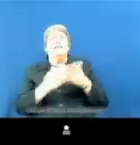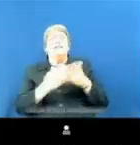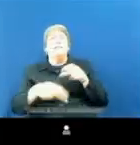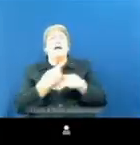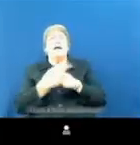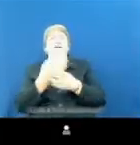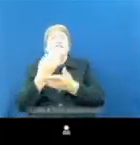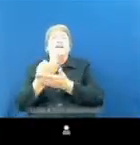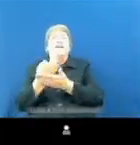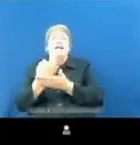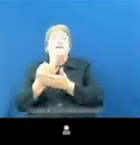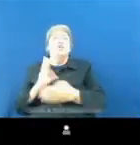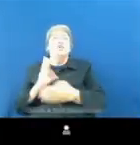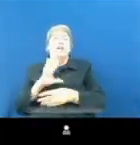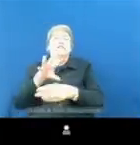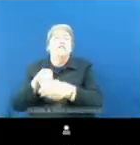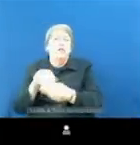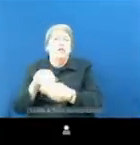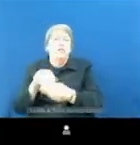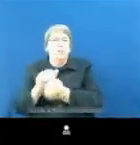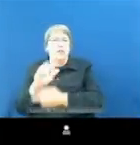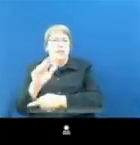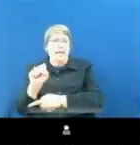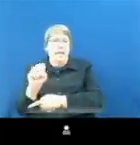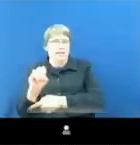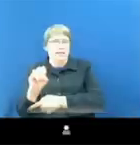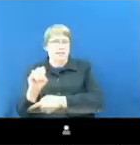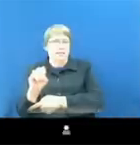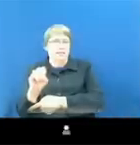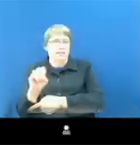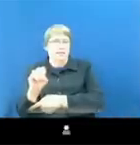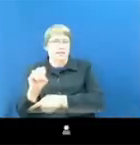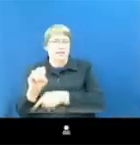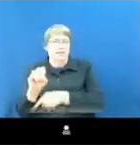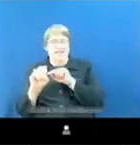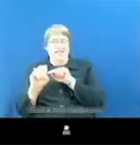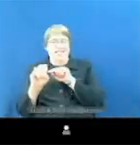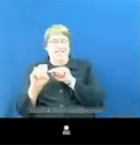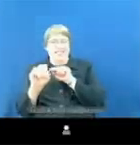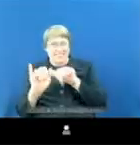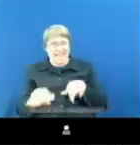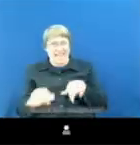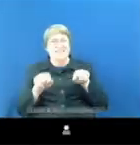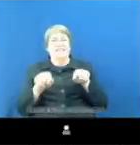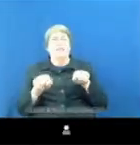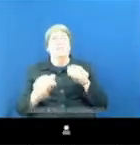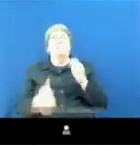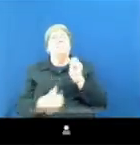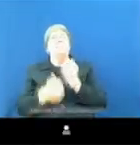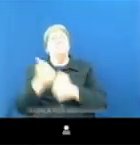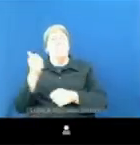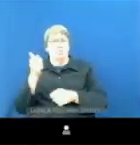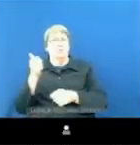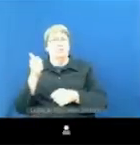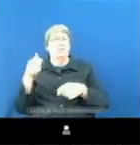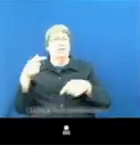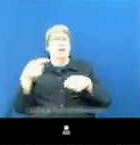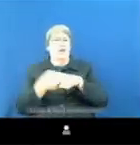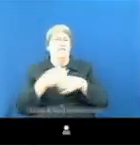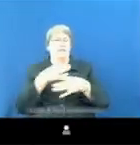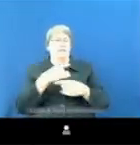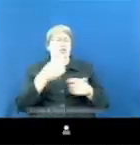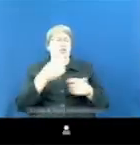case. Those are the most severe conflicts of interest, but they don't